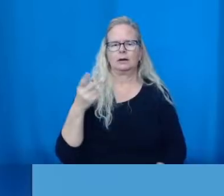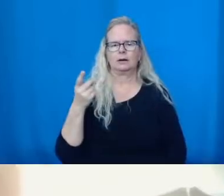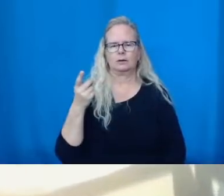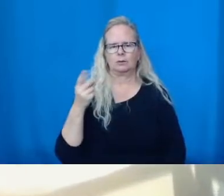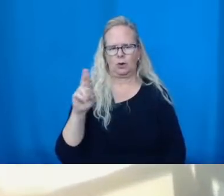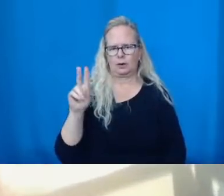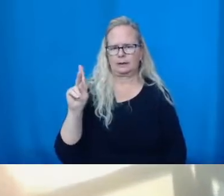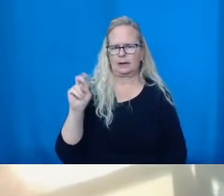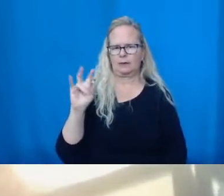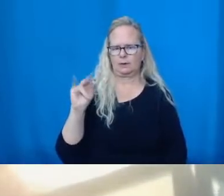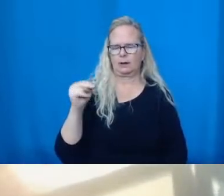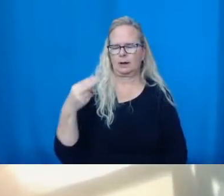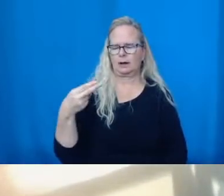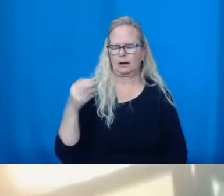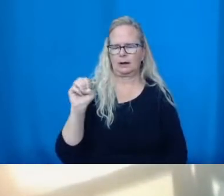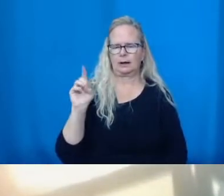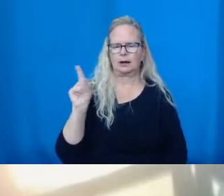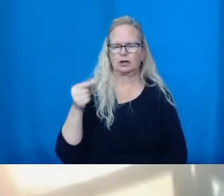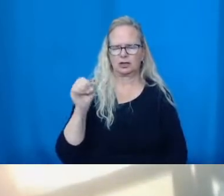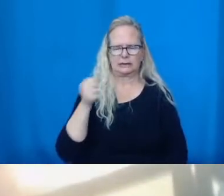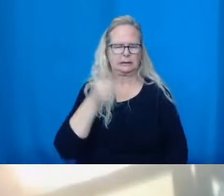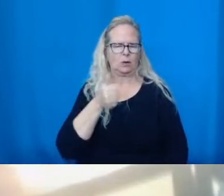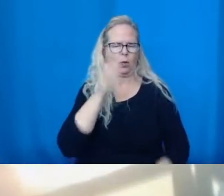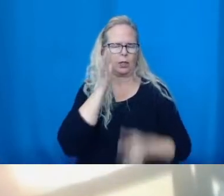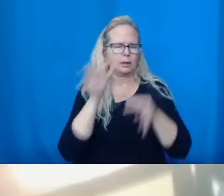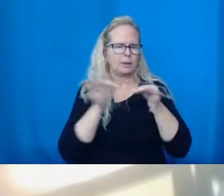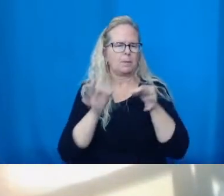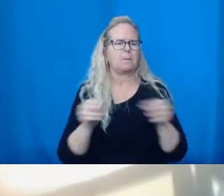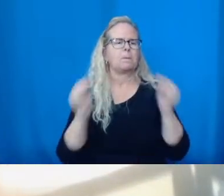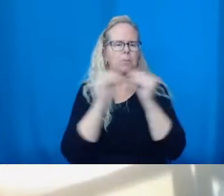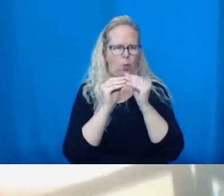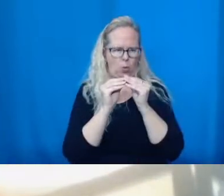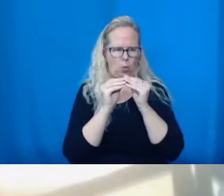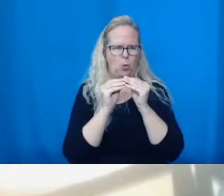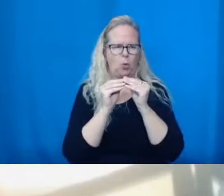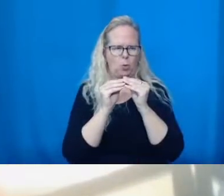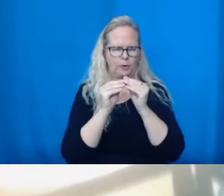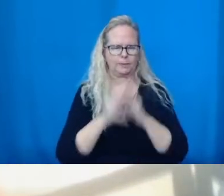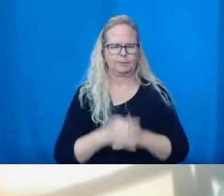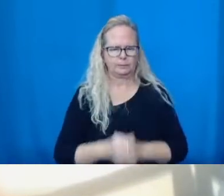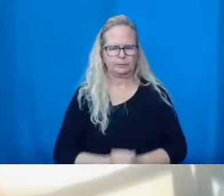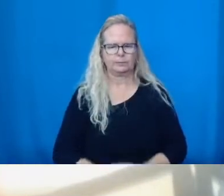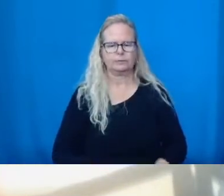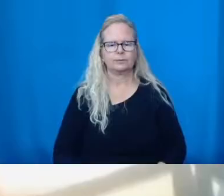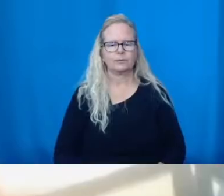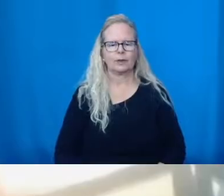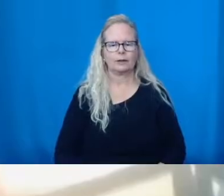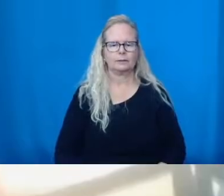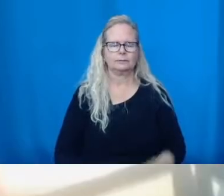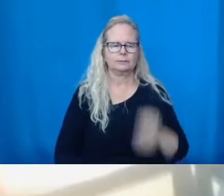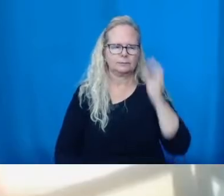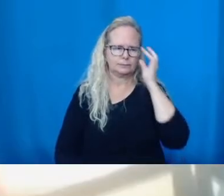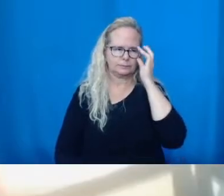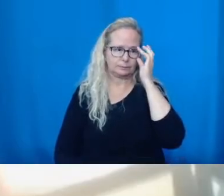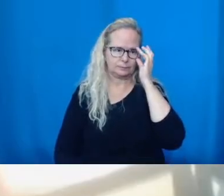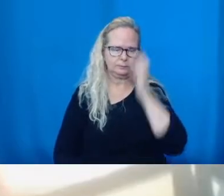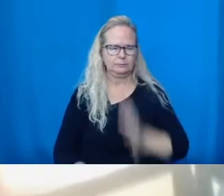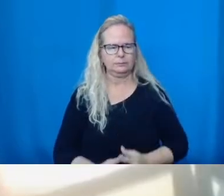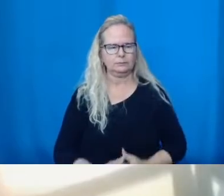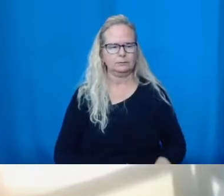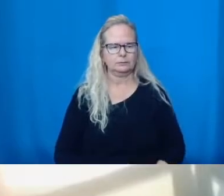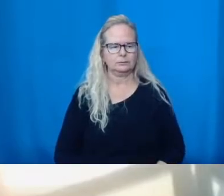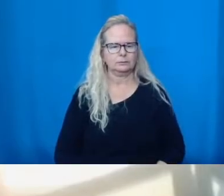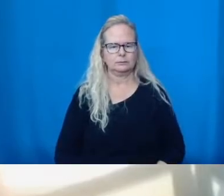us. Thanks very much for the warm introduction, Michelle. And great to meet you, Connor, finally. And Joe,